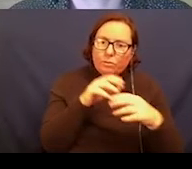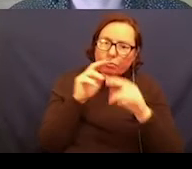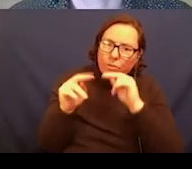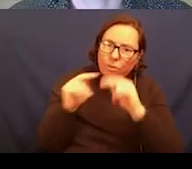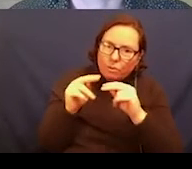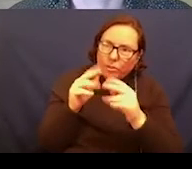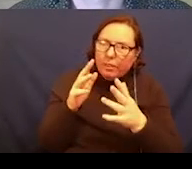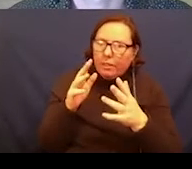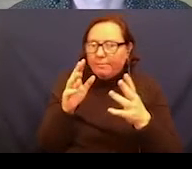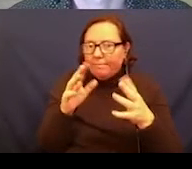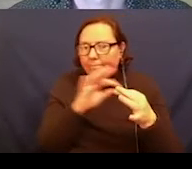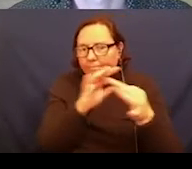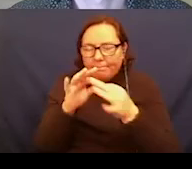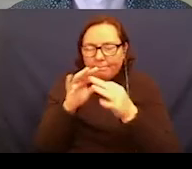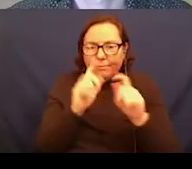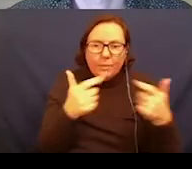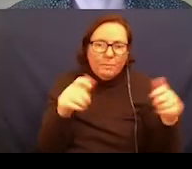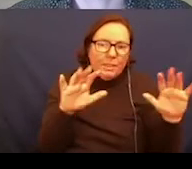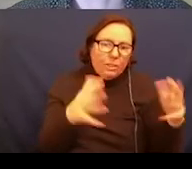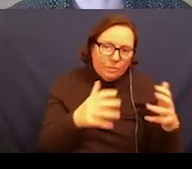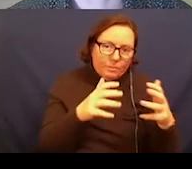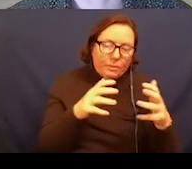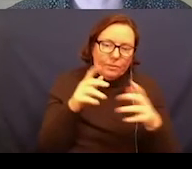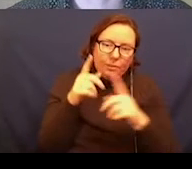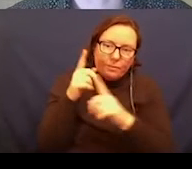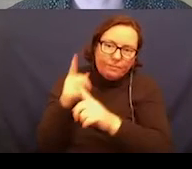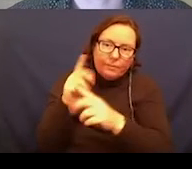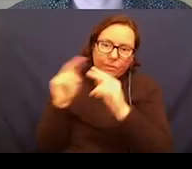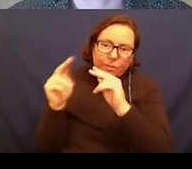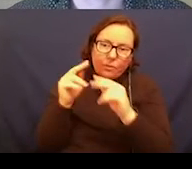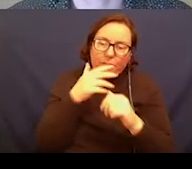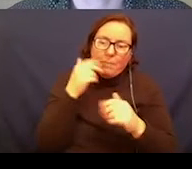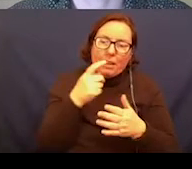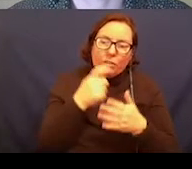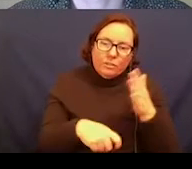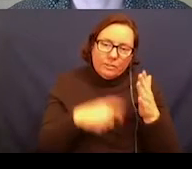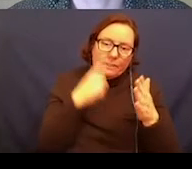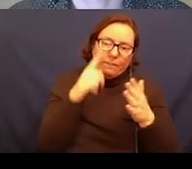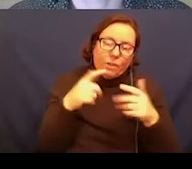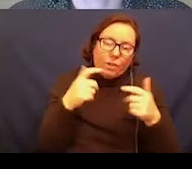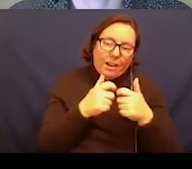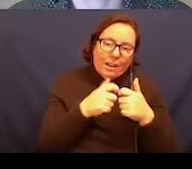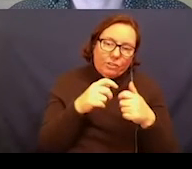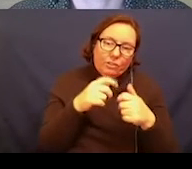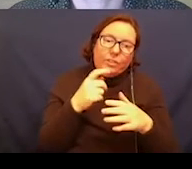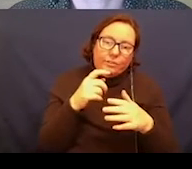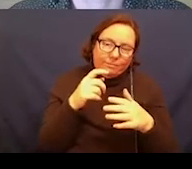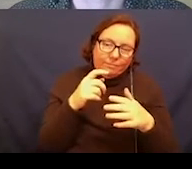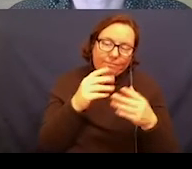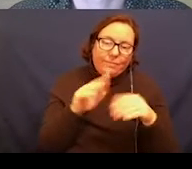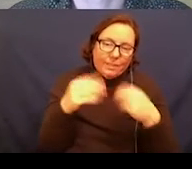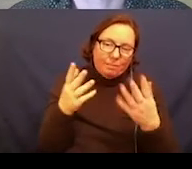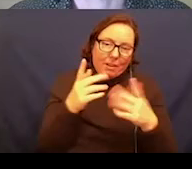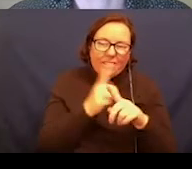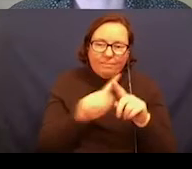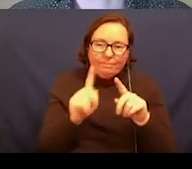and businesses to negotiate favorable electric contracts with electricity